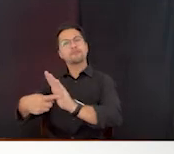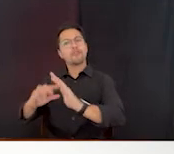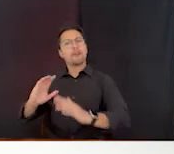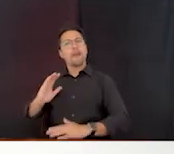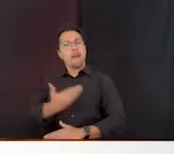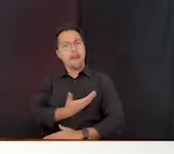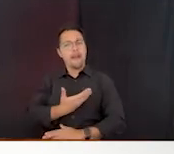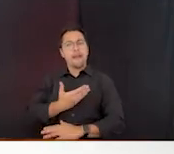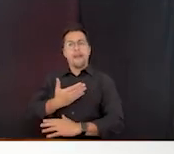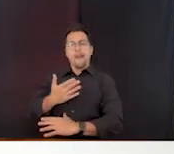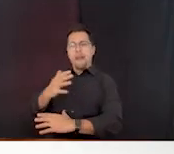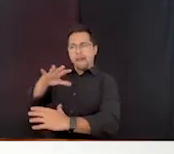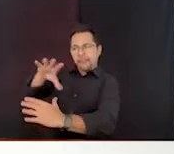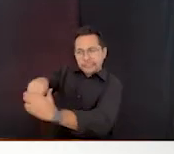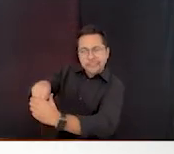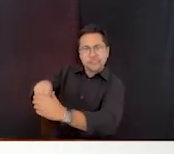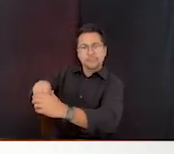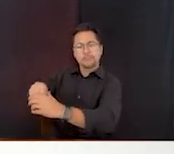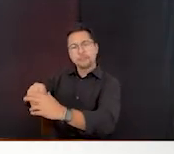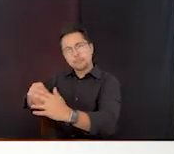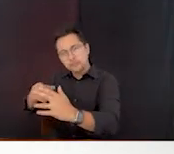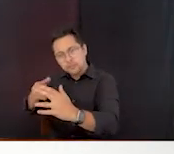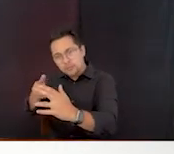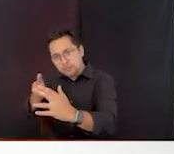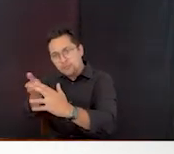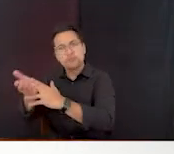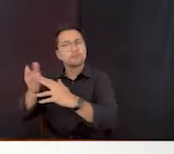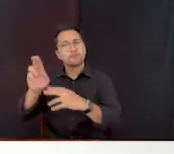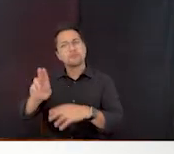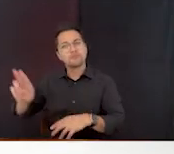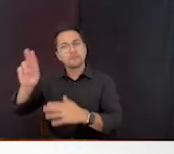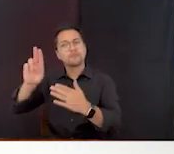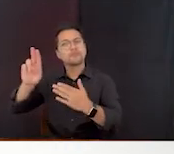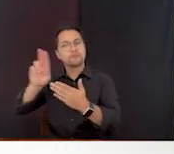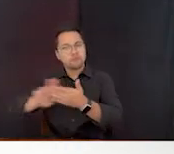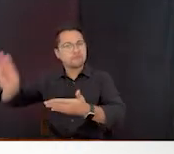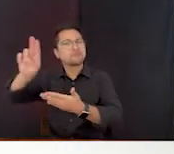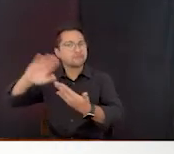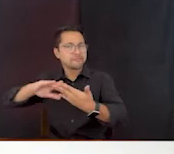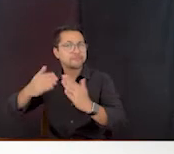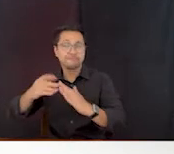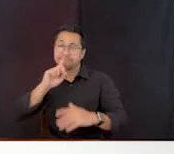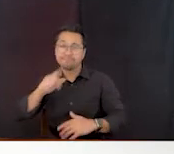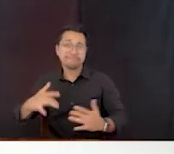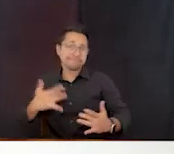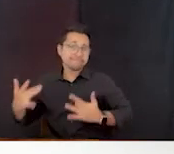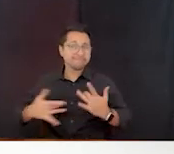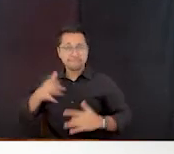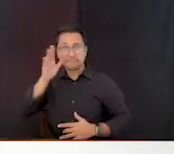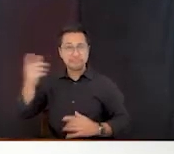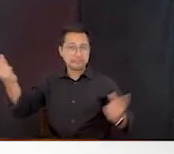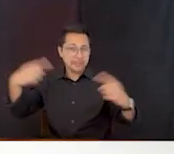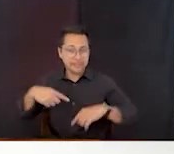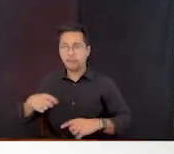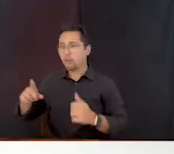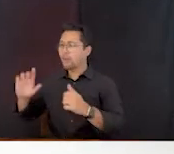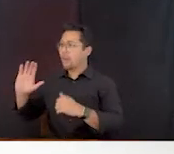students, because of their passion, that we fight hard to find the possibilities and